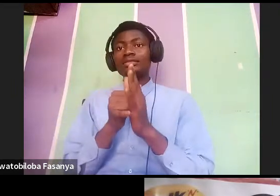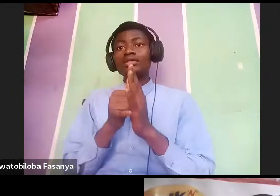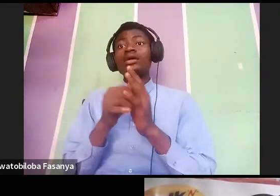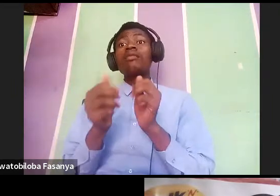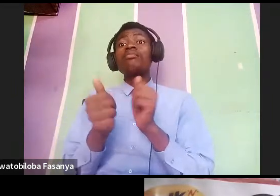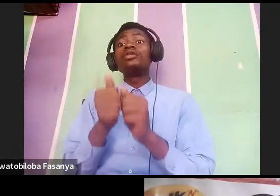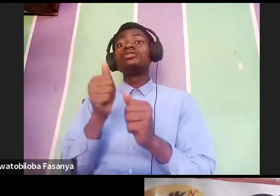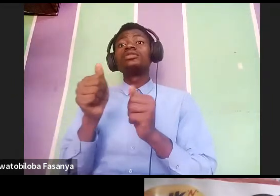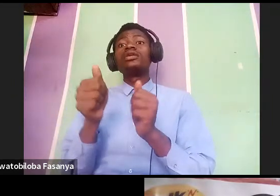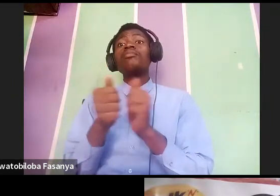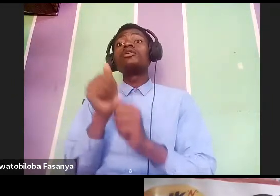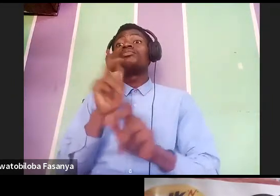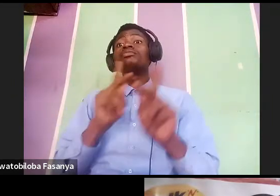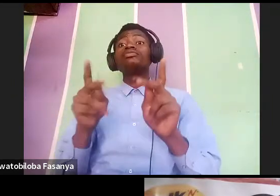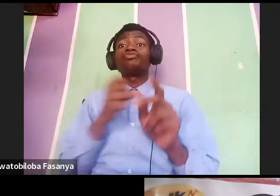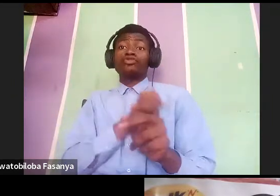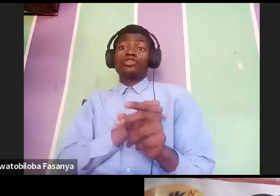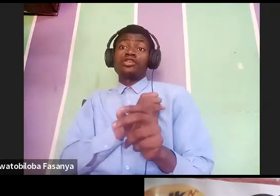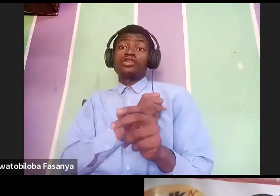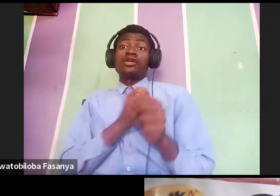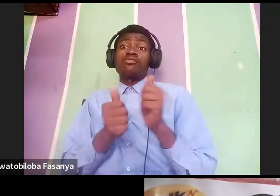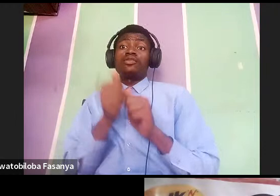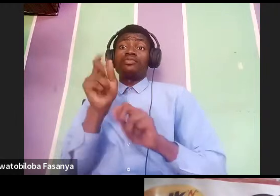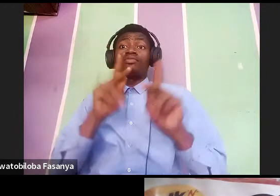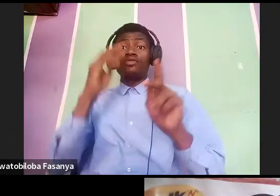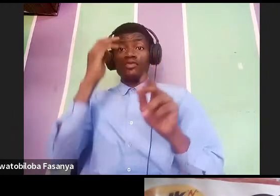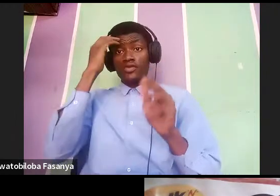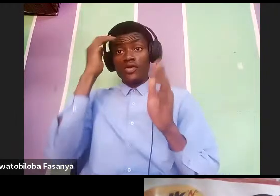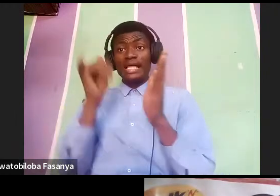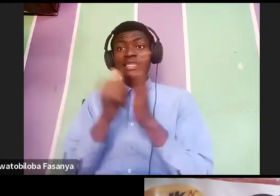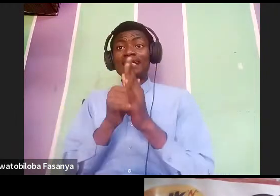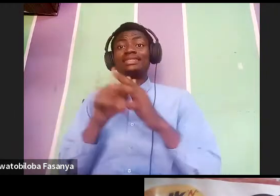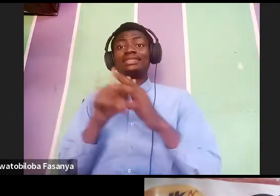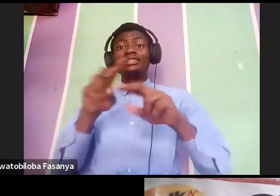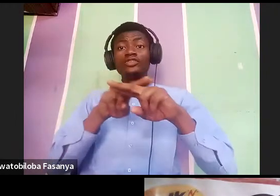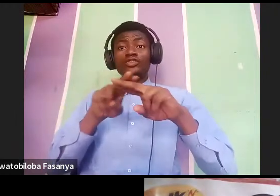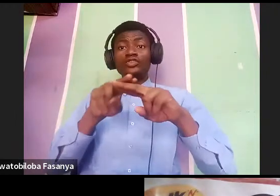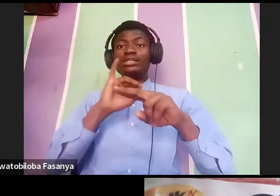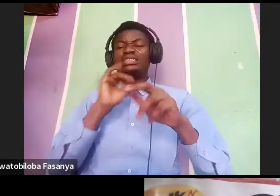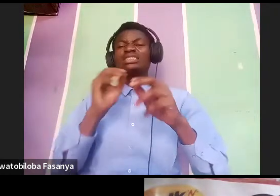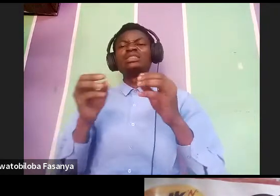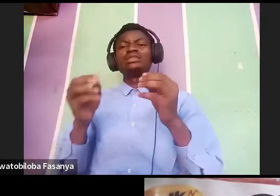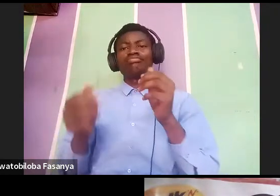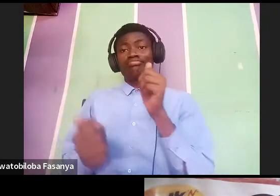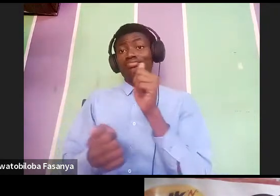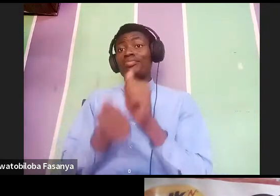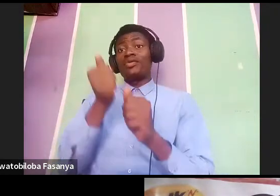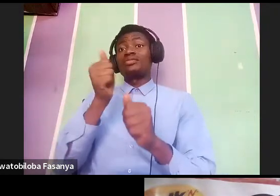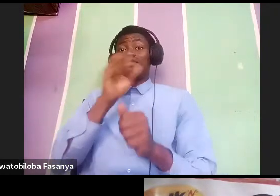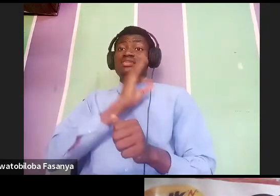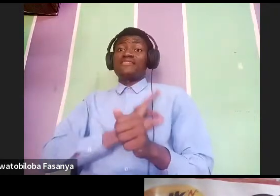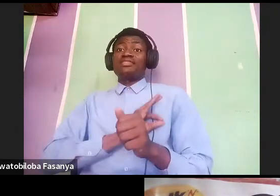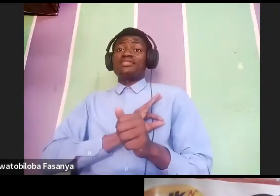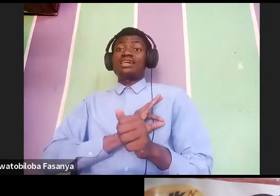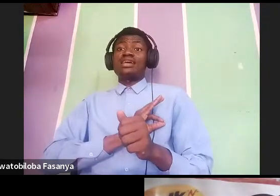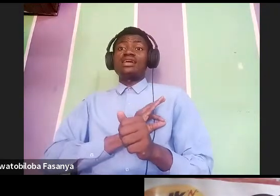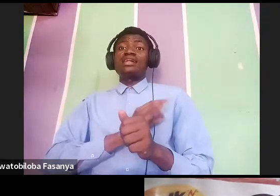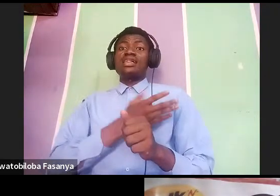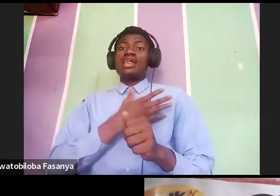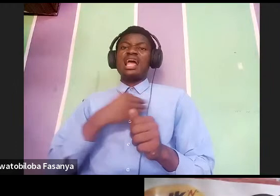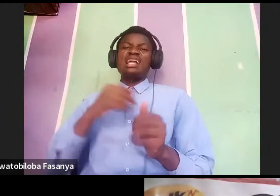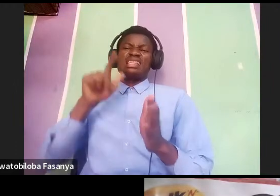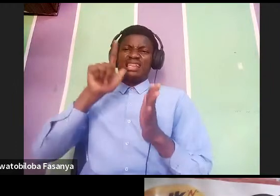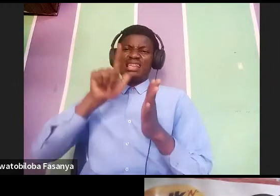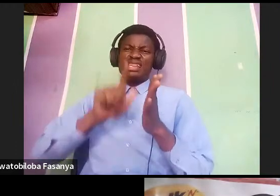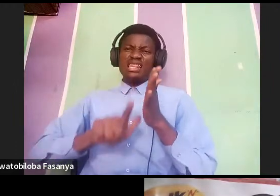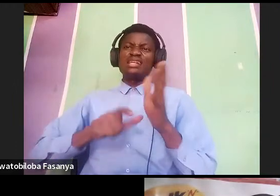more beneficial than harmful in most cases, and probably that's why a lot of people employ the use of salt, and of course is very readily available.